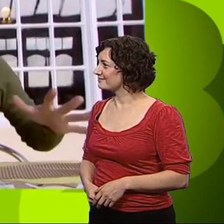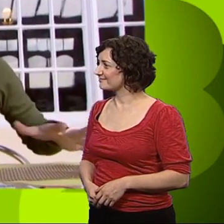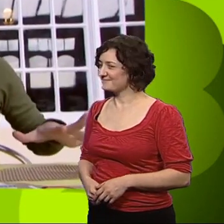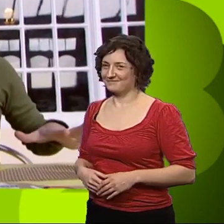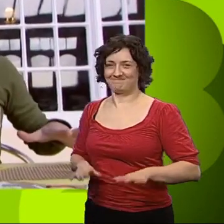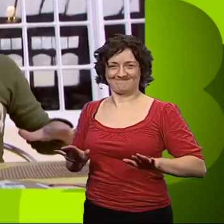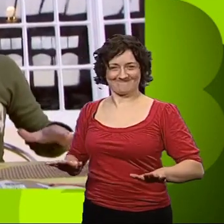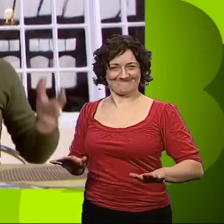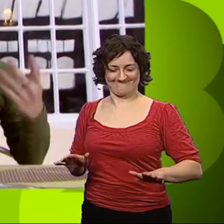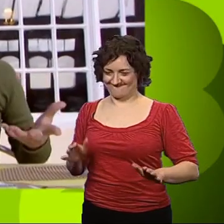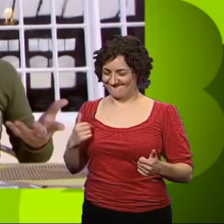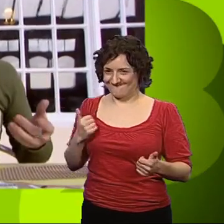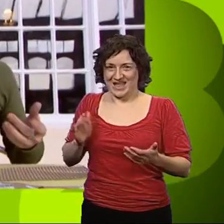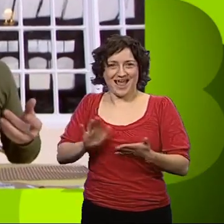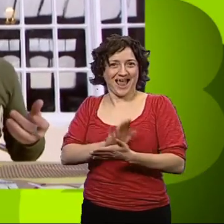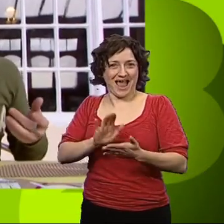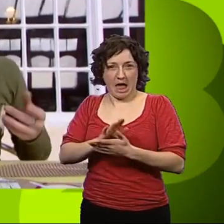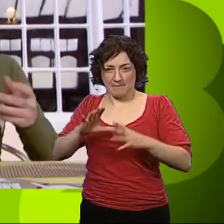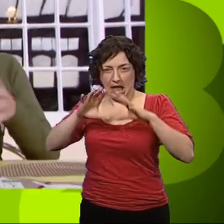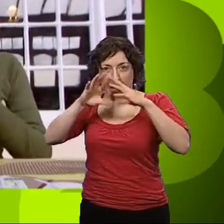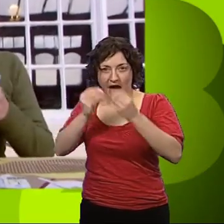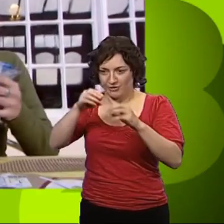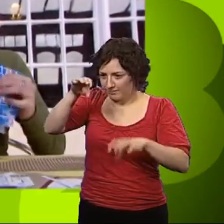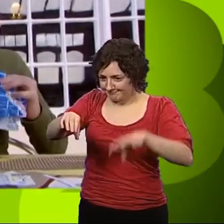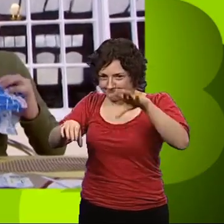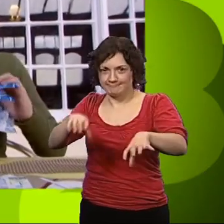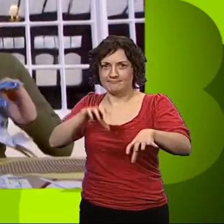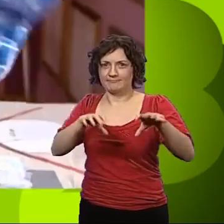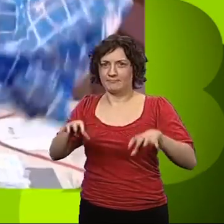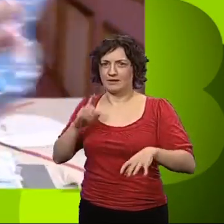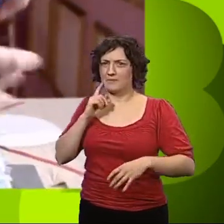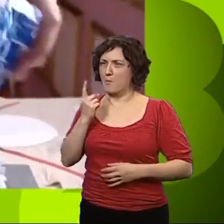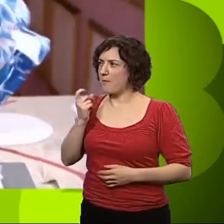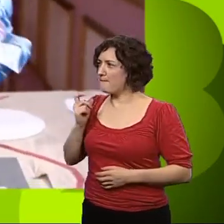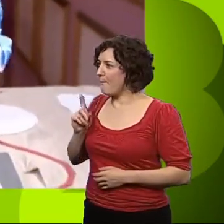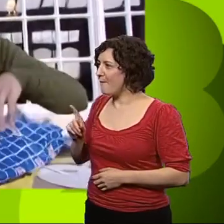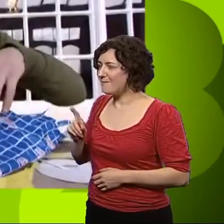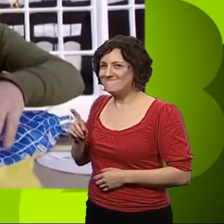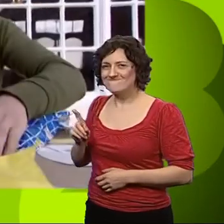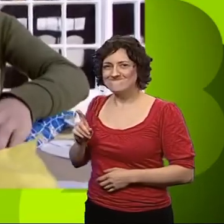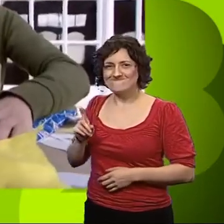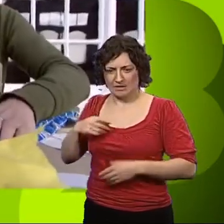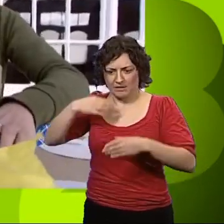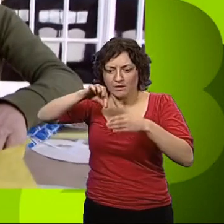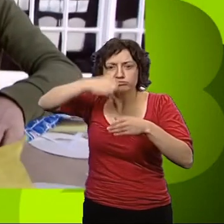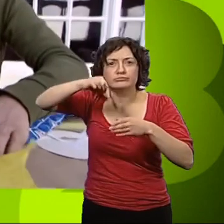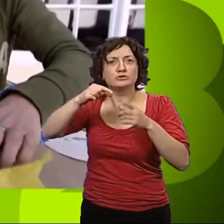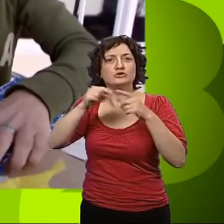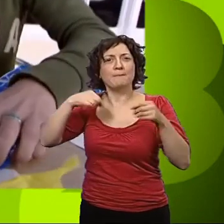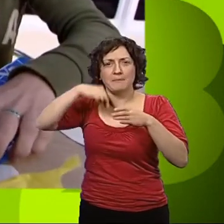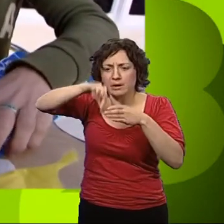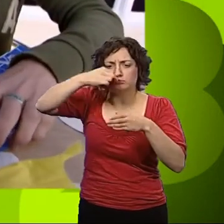Well, I'm happy I've featured everything, but I still haven't managed to use my chip paper. Ooh, hang on. That way, it's a bit